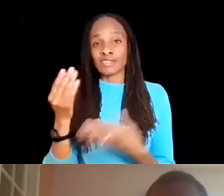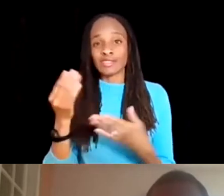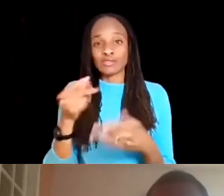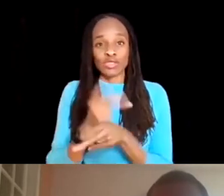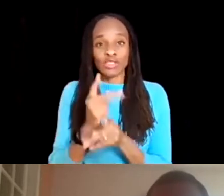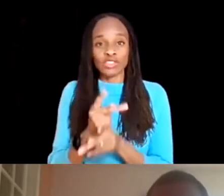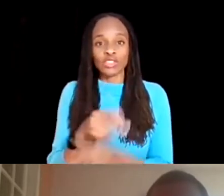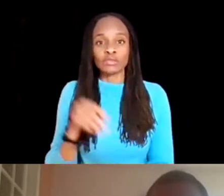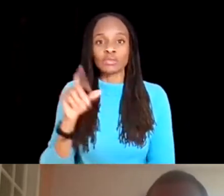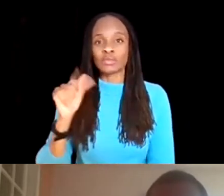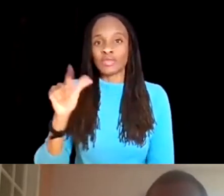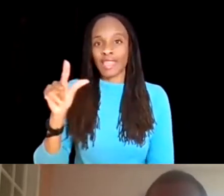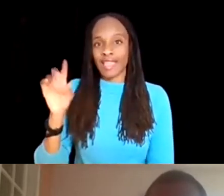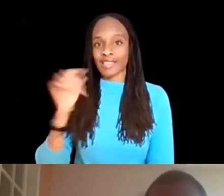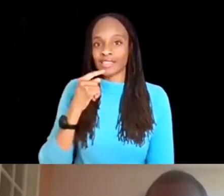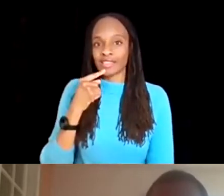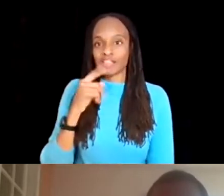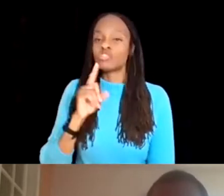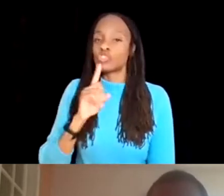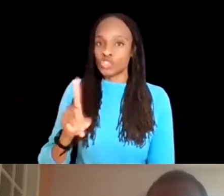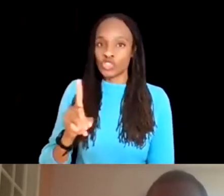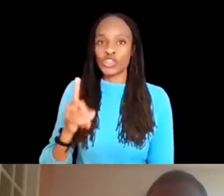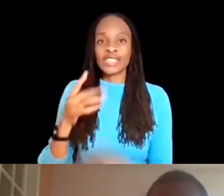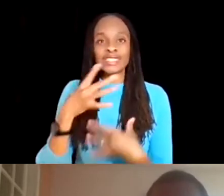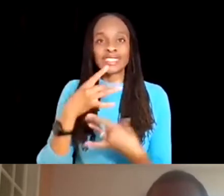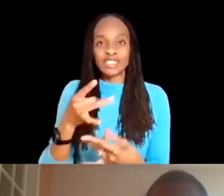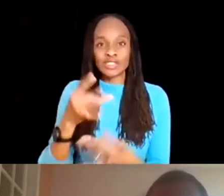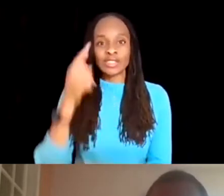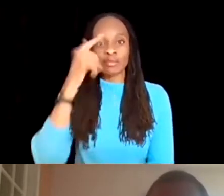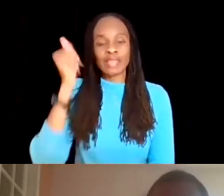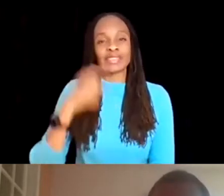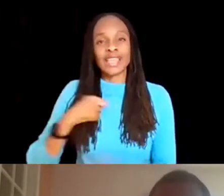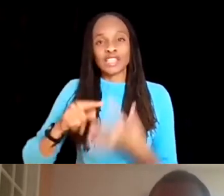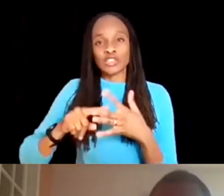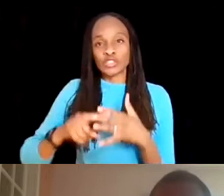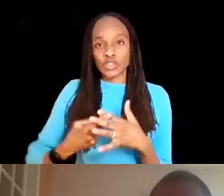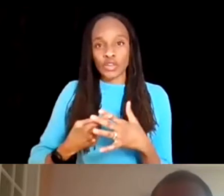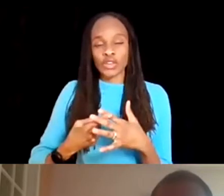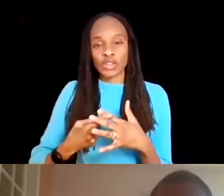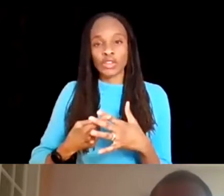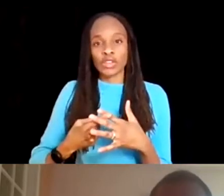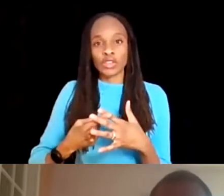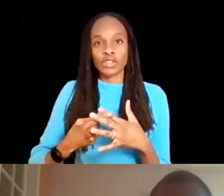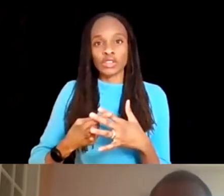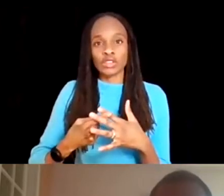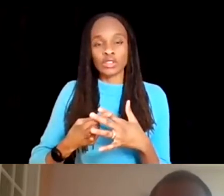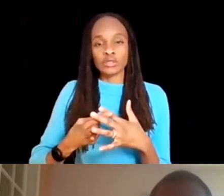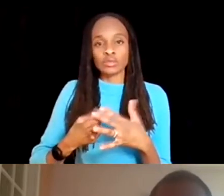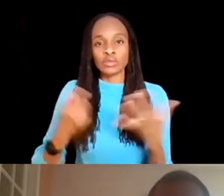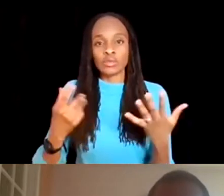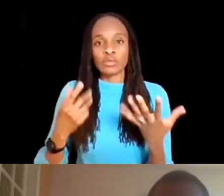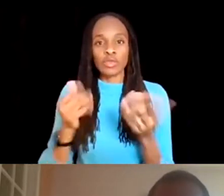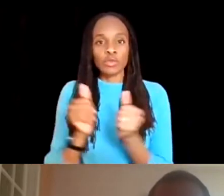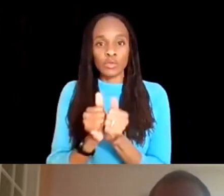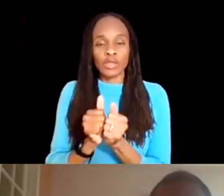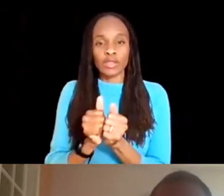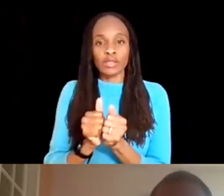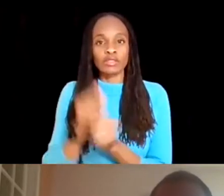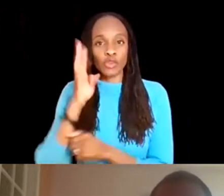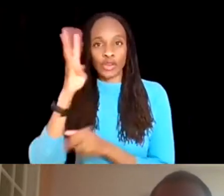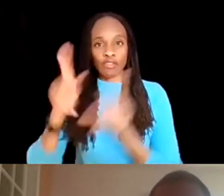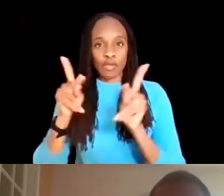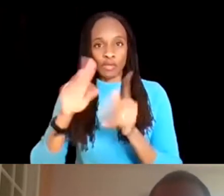Sure. It's interesting because I started out as one of the two creative people behind the